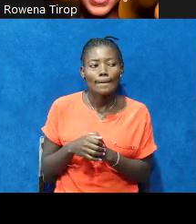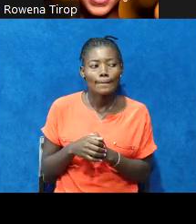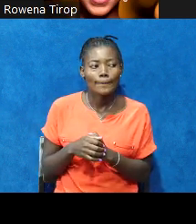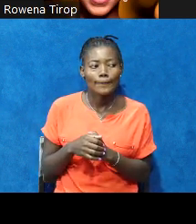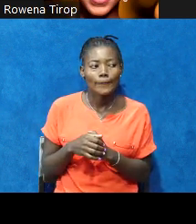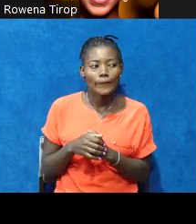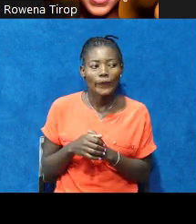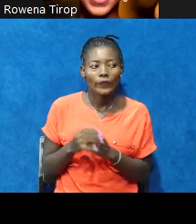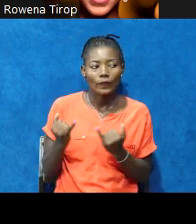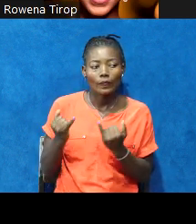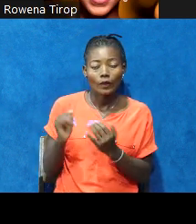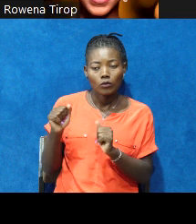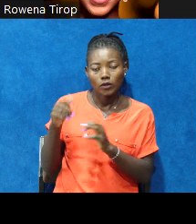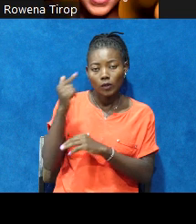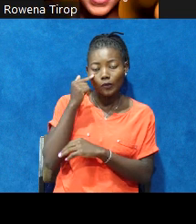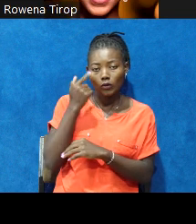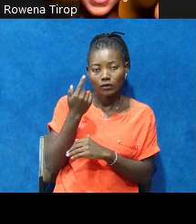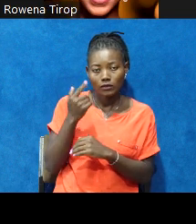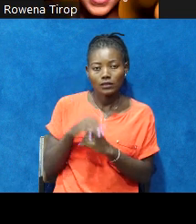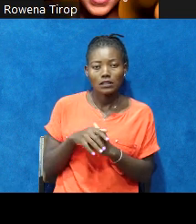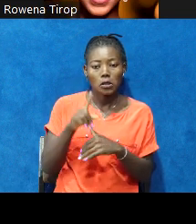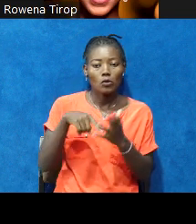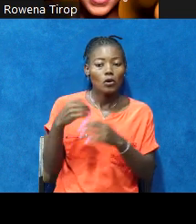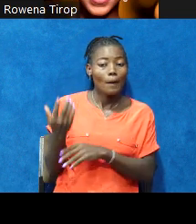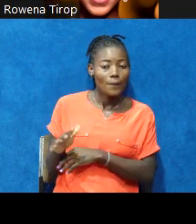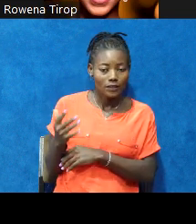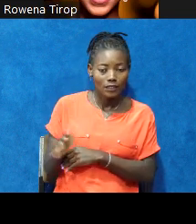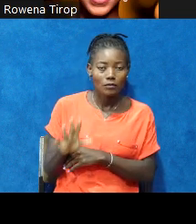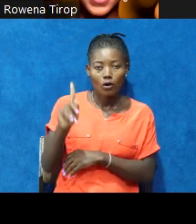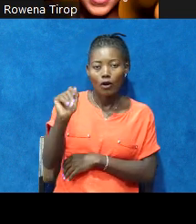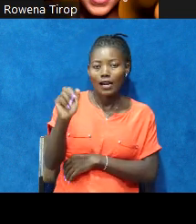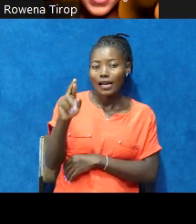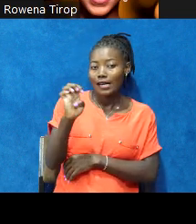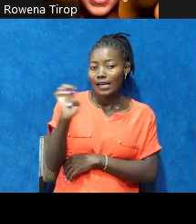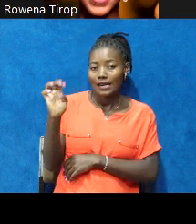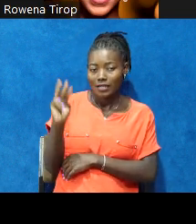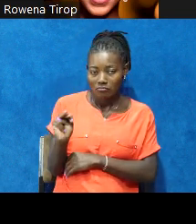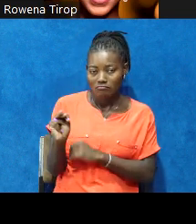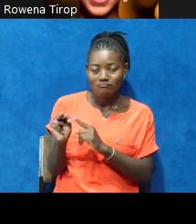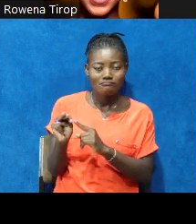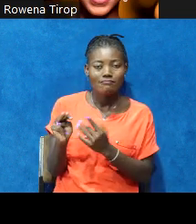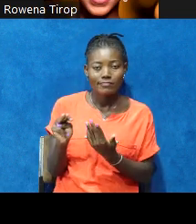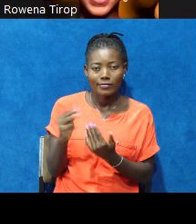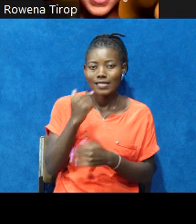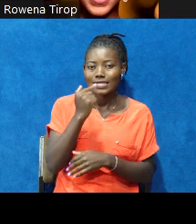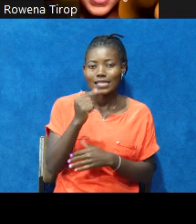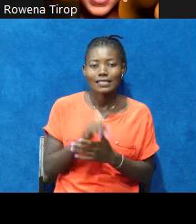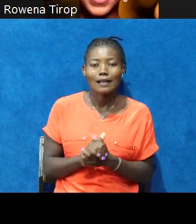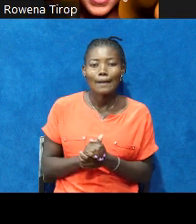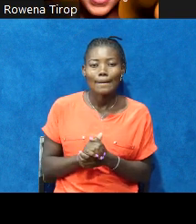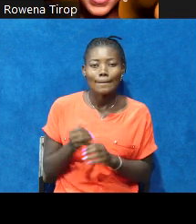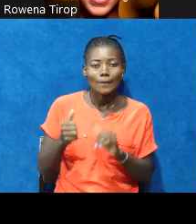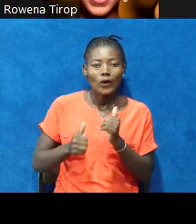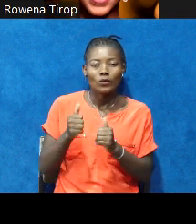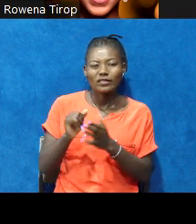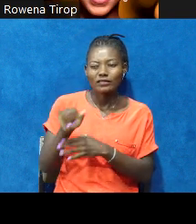So on the first line there, you can see what the basketball legend Kareem Abdul-Jabbar said, which